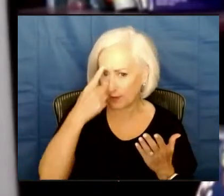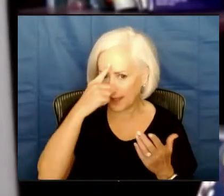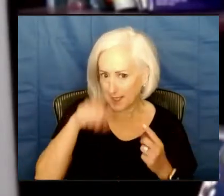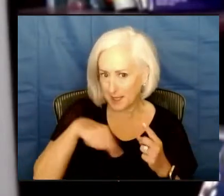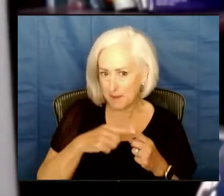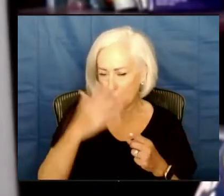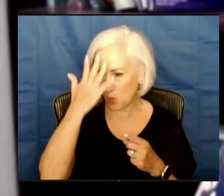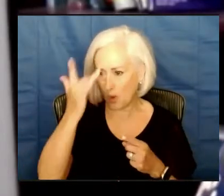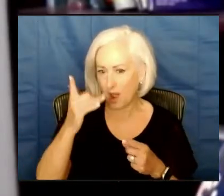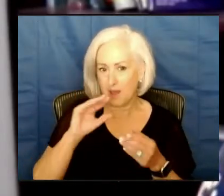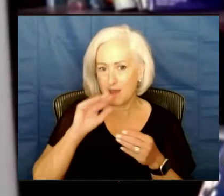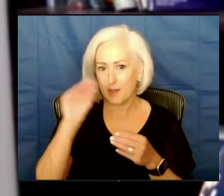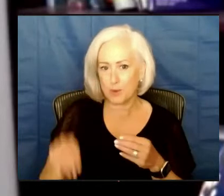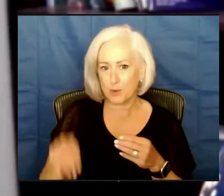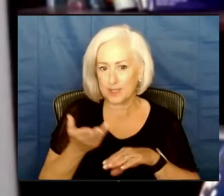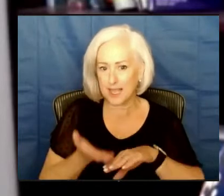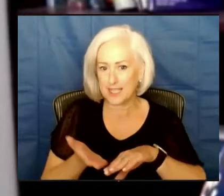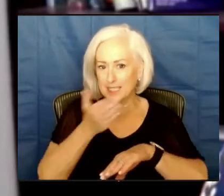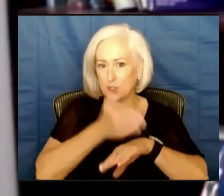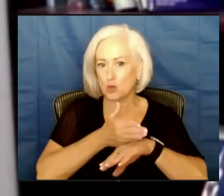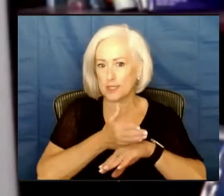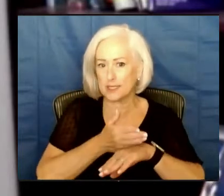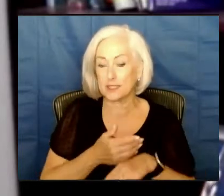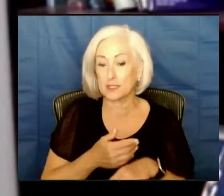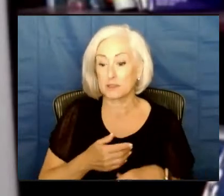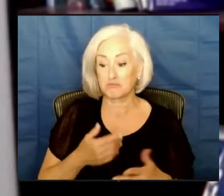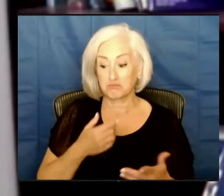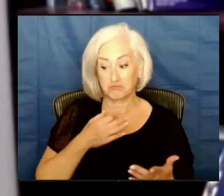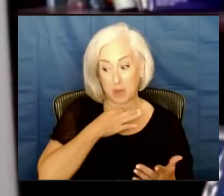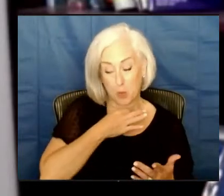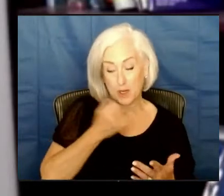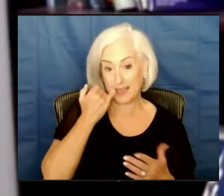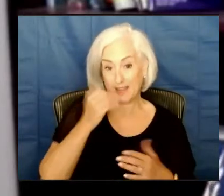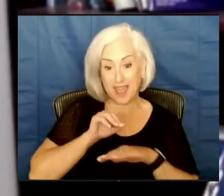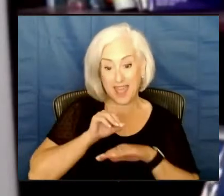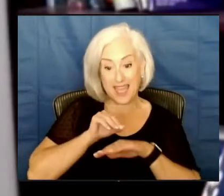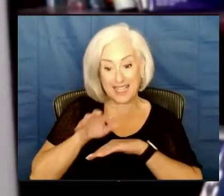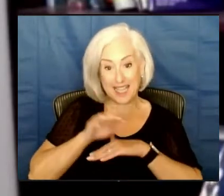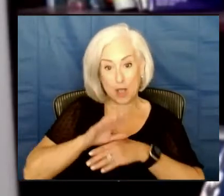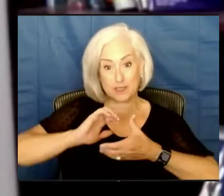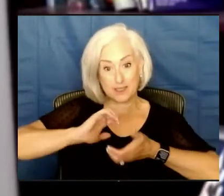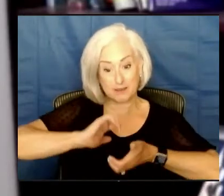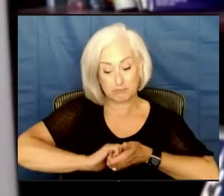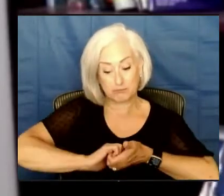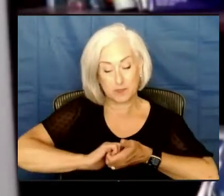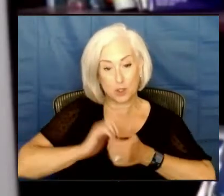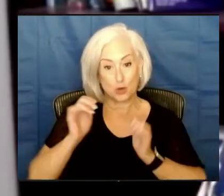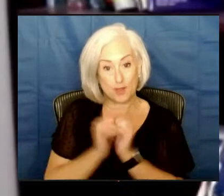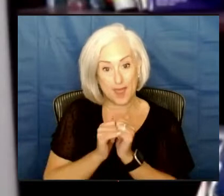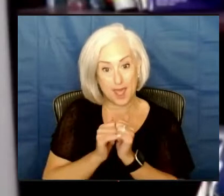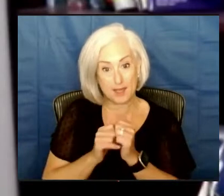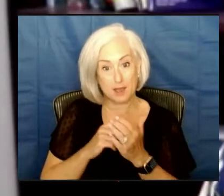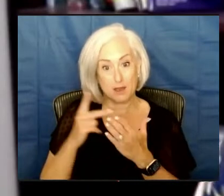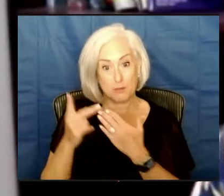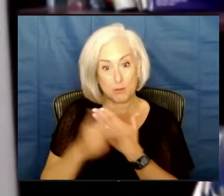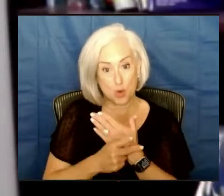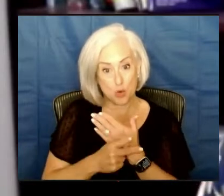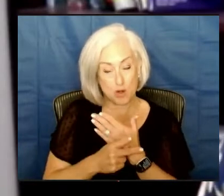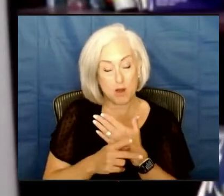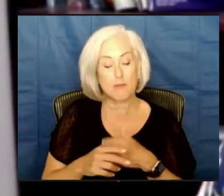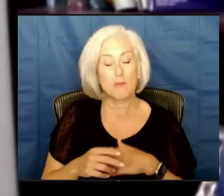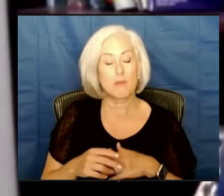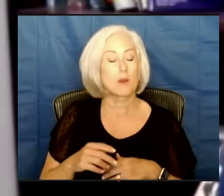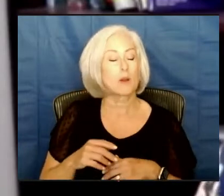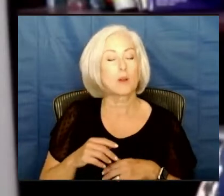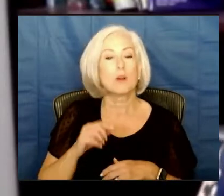improved rates. I would wonder if the counseling hand in hand with it had something to do with it also, to ensure that